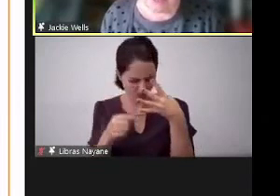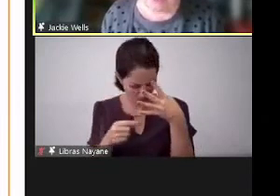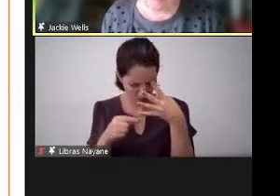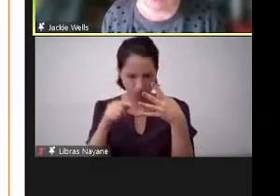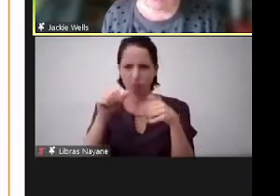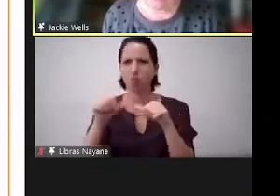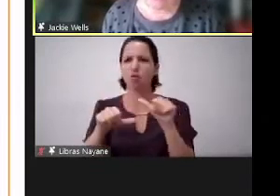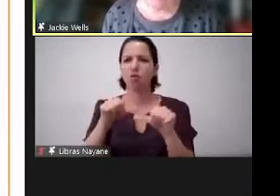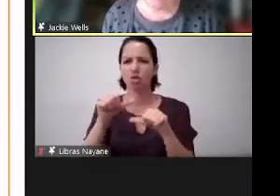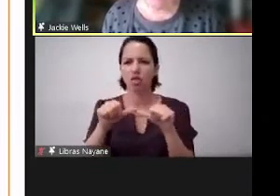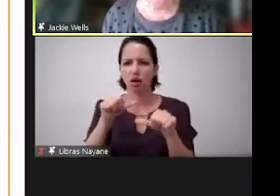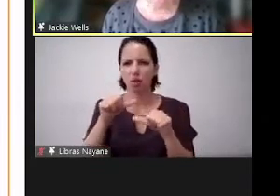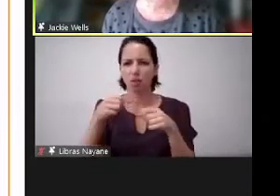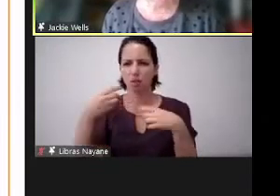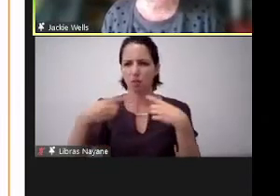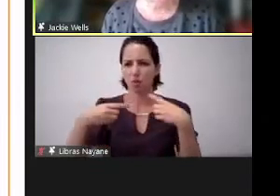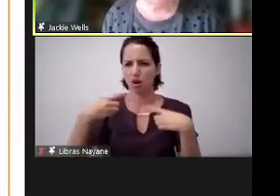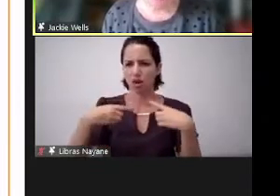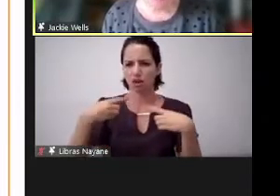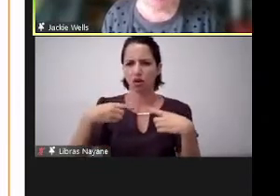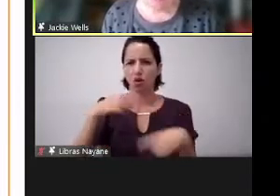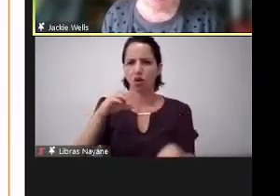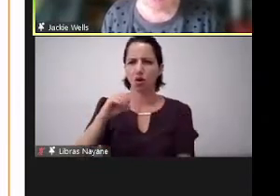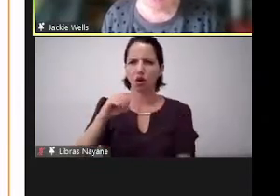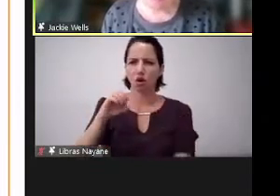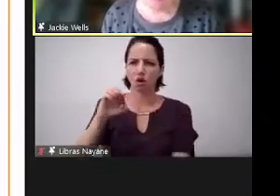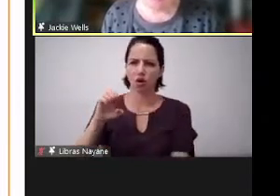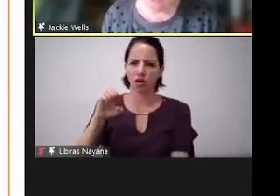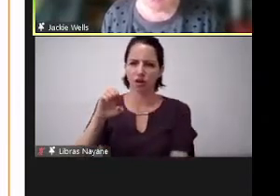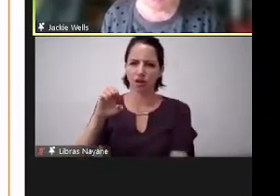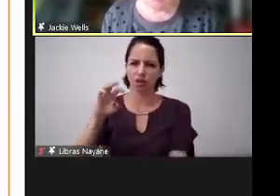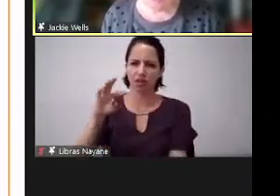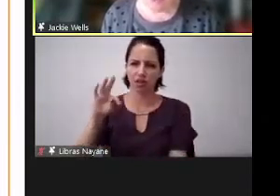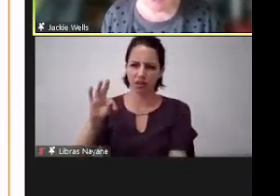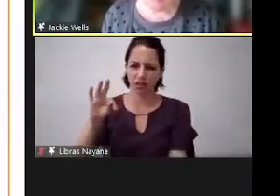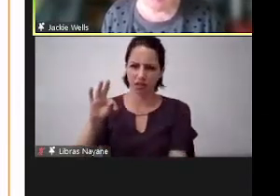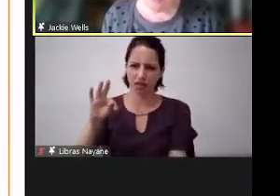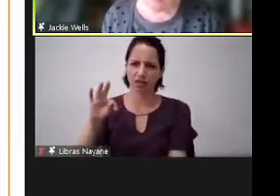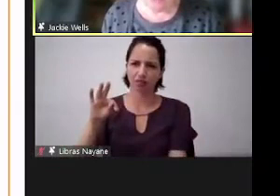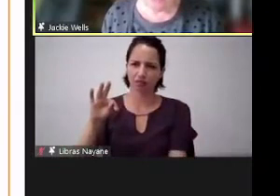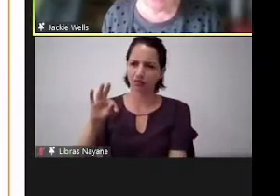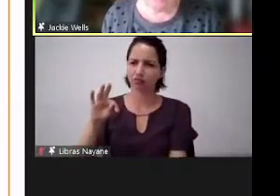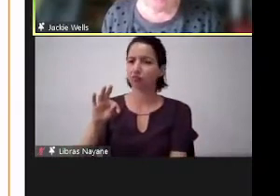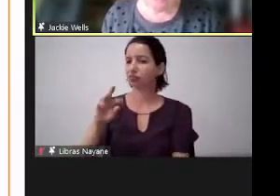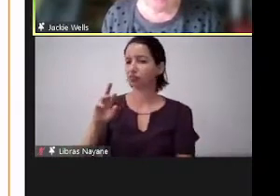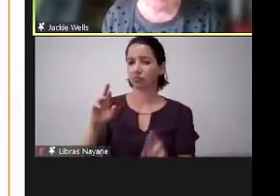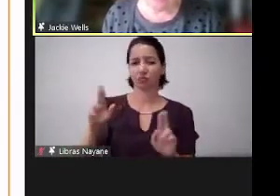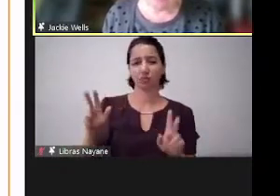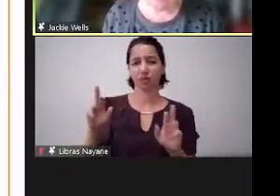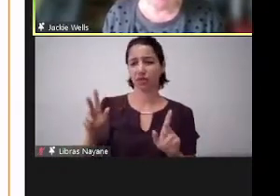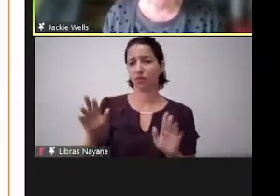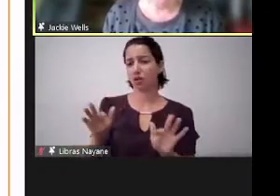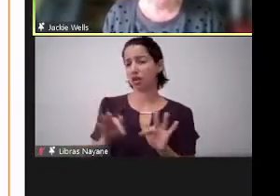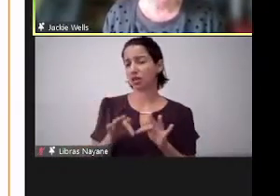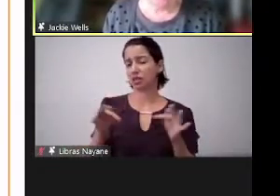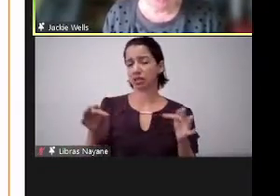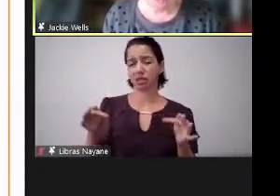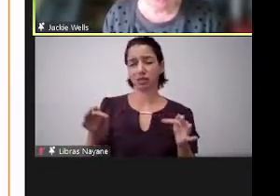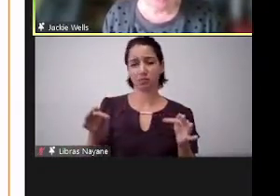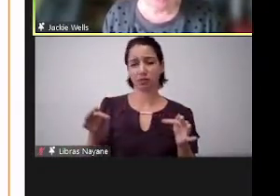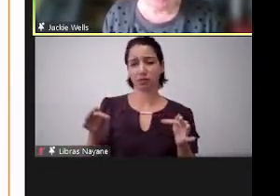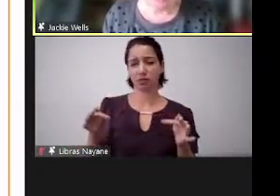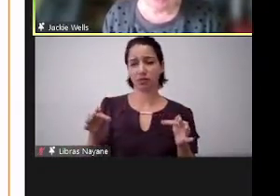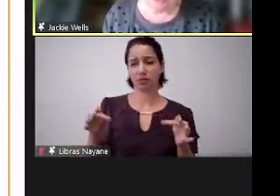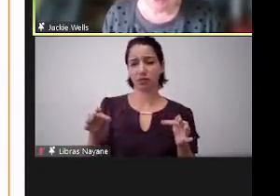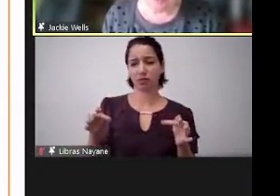EET, as applied in the UK, is not simple. And while members of direct defined